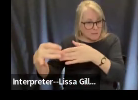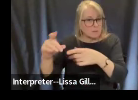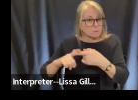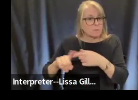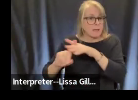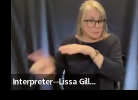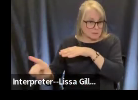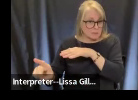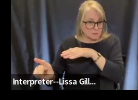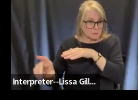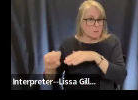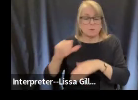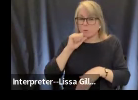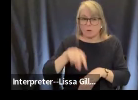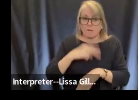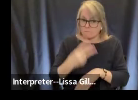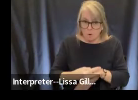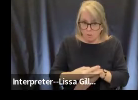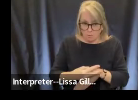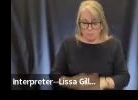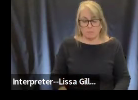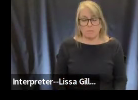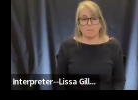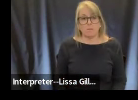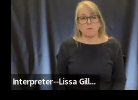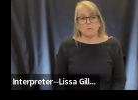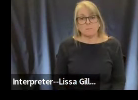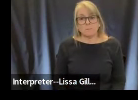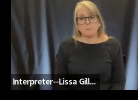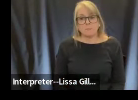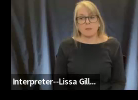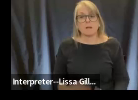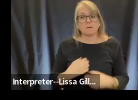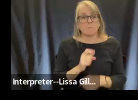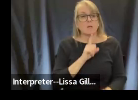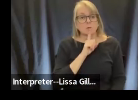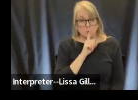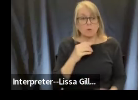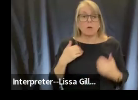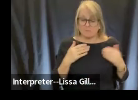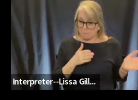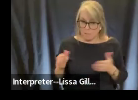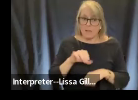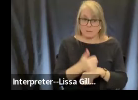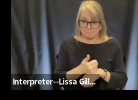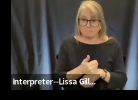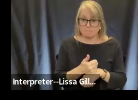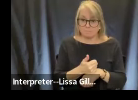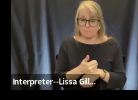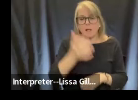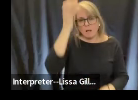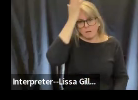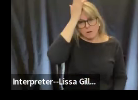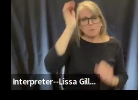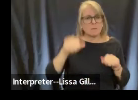create a fall hazard for yourself, delaying that exit. So make sure you have a plan. A fire department can help you